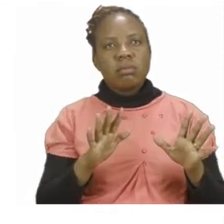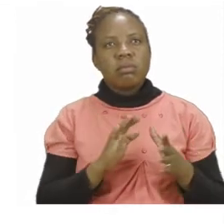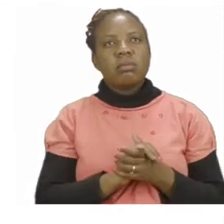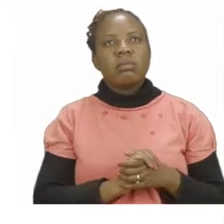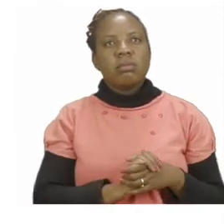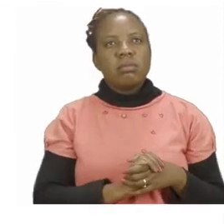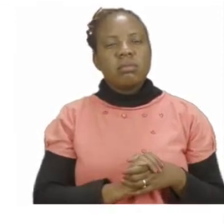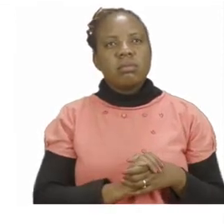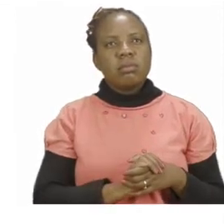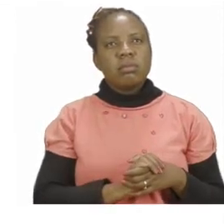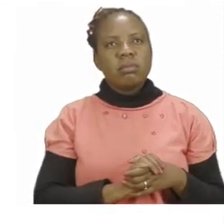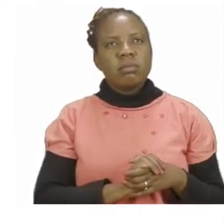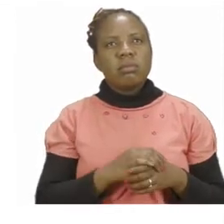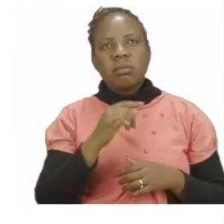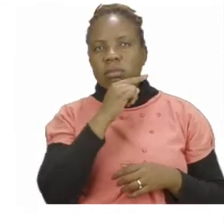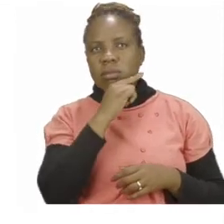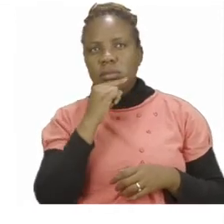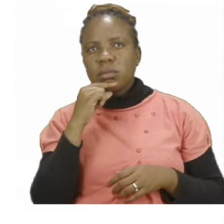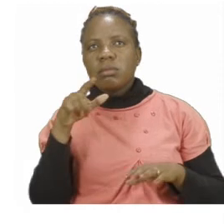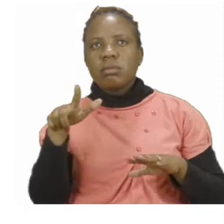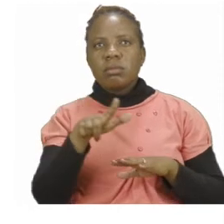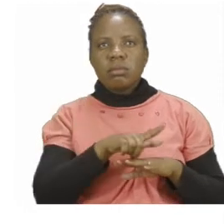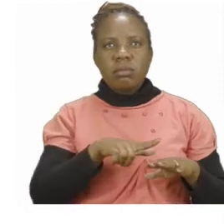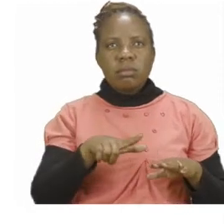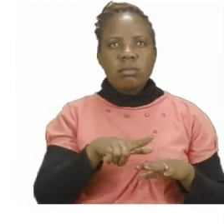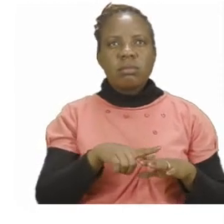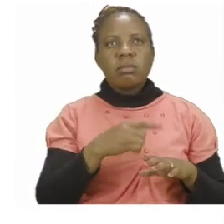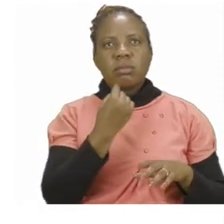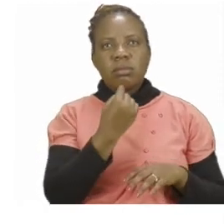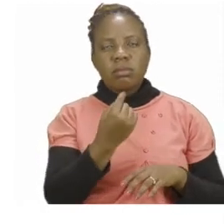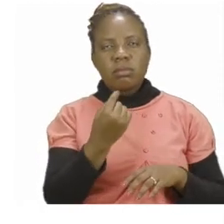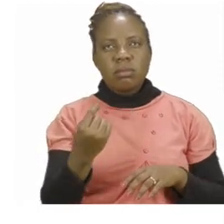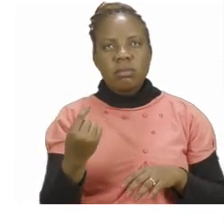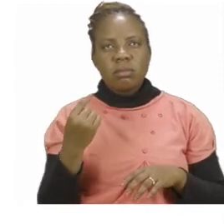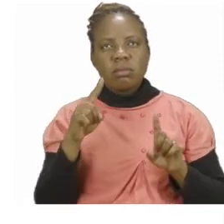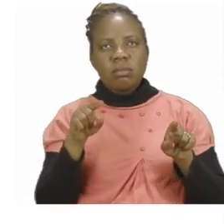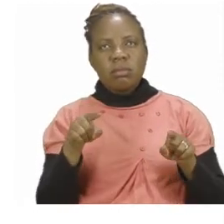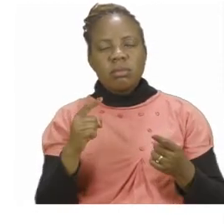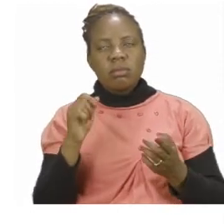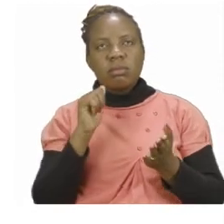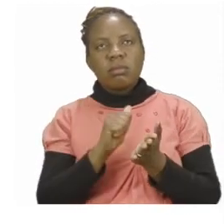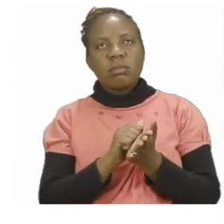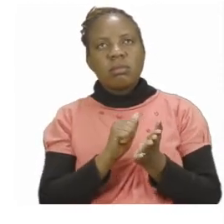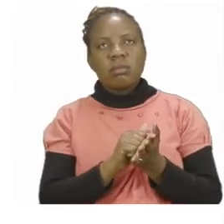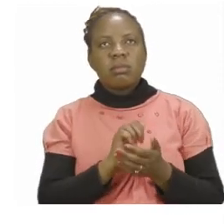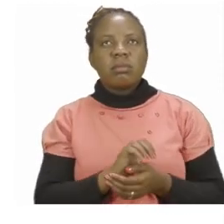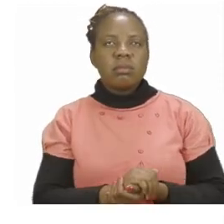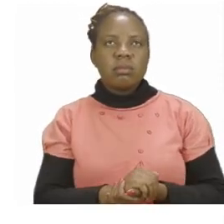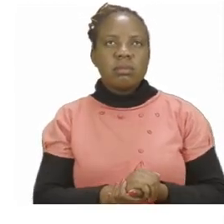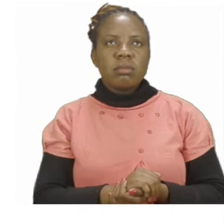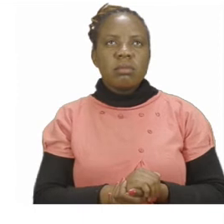the location of each item on the map. Right. So all